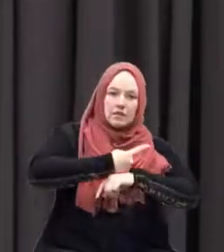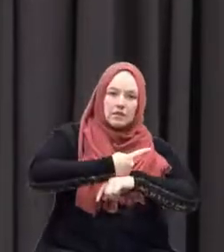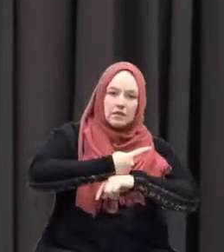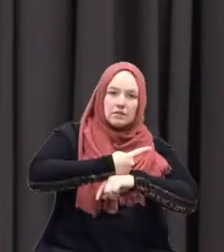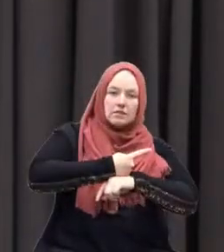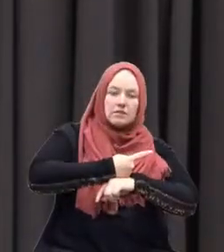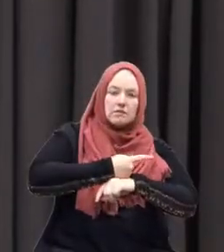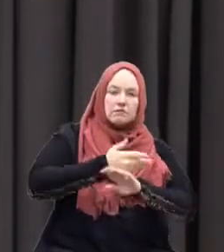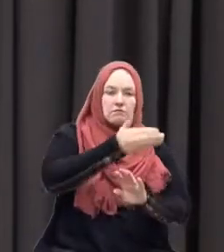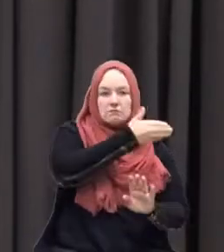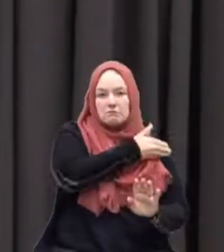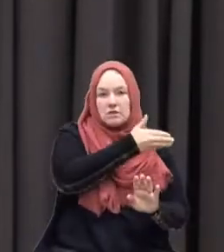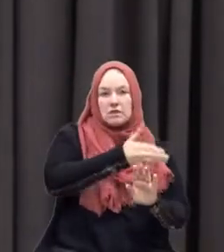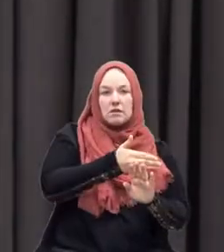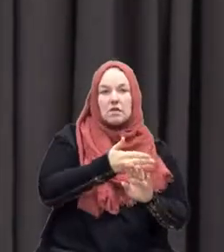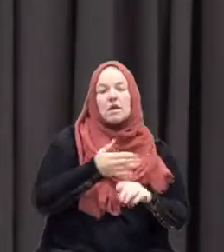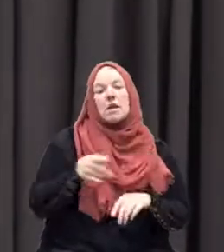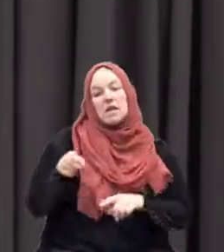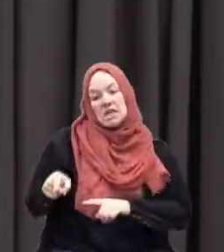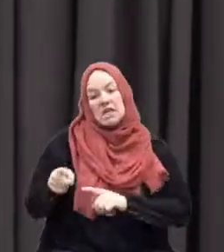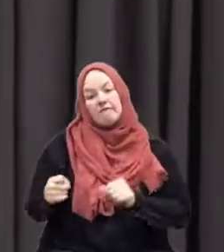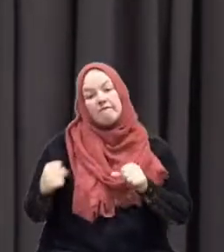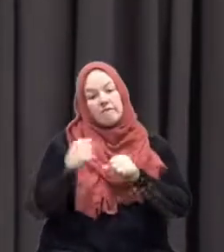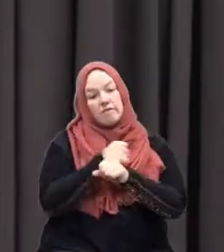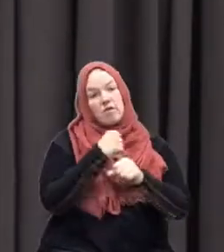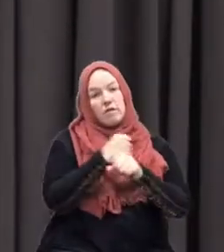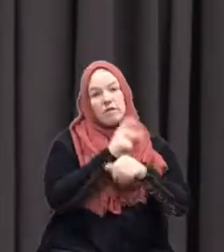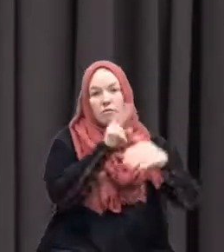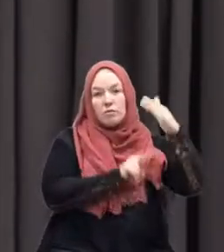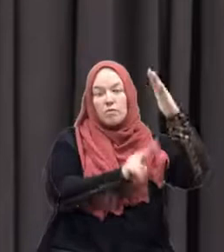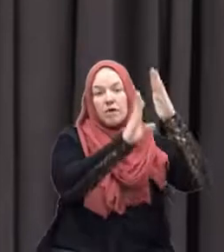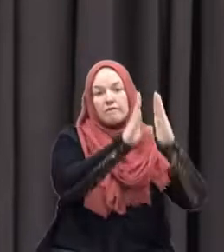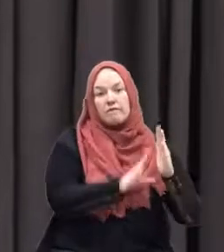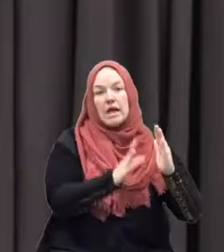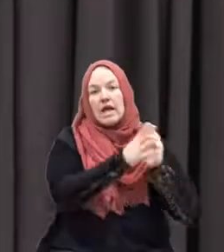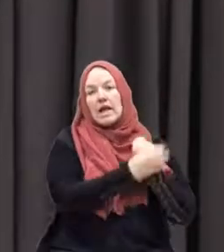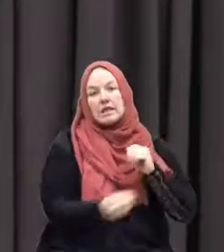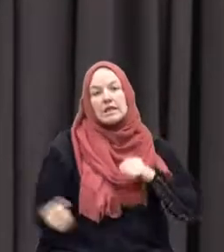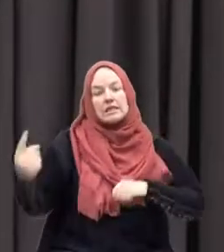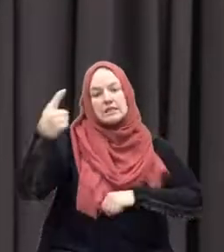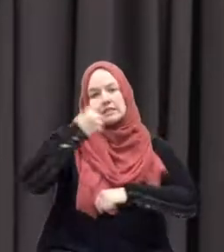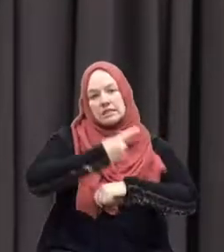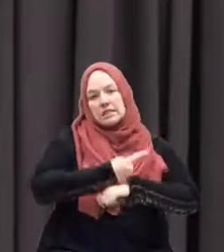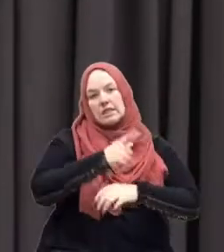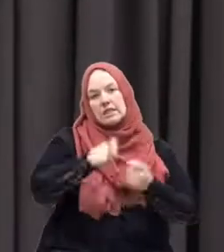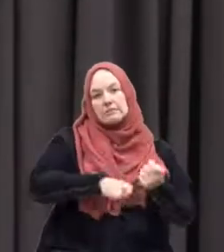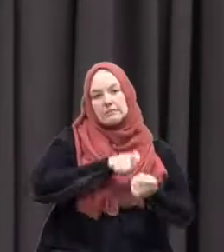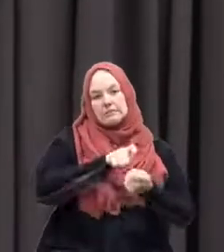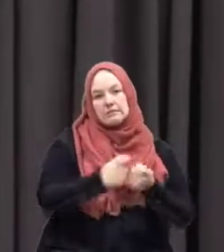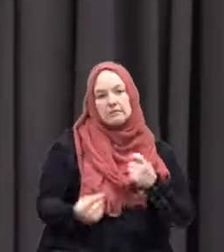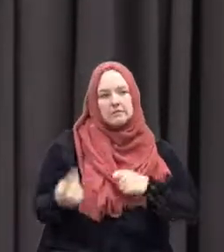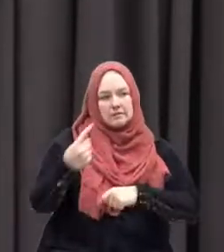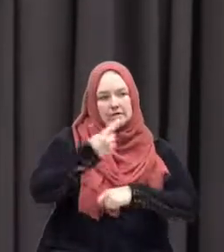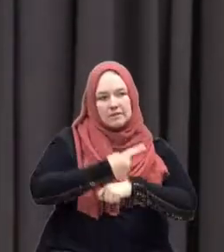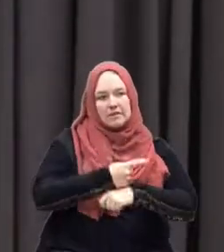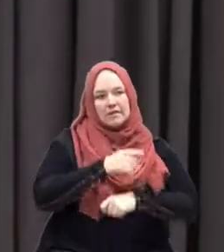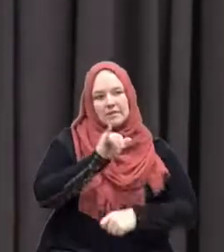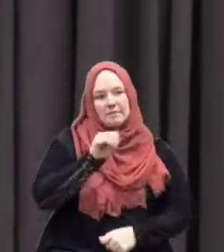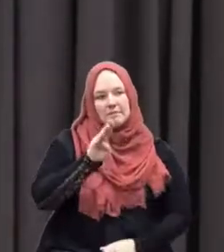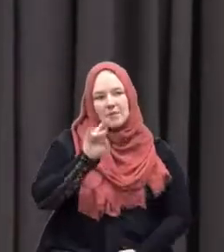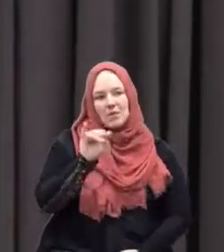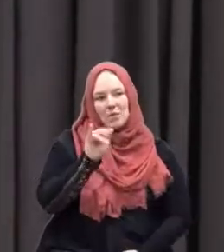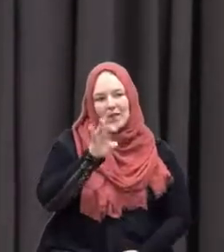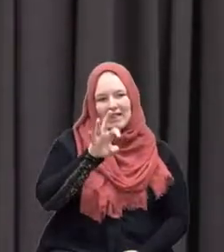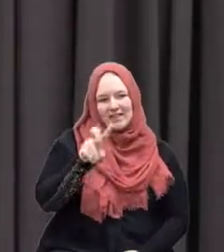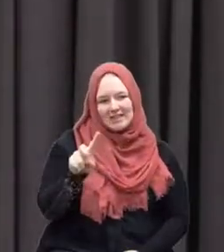before, he kept fighting the Prophet sallallahu alaihi wasallam. Even on the day of Hudaybiyah, it was Khalid ibn al-Walid